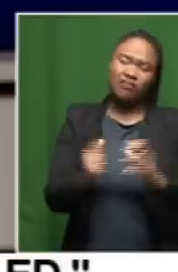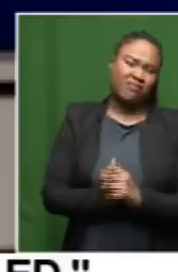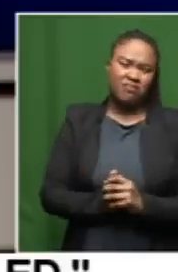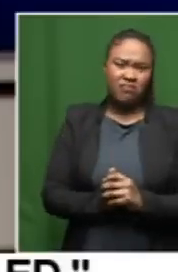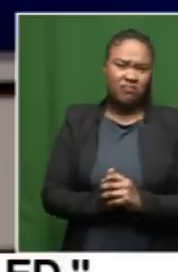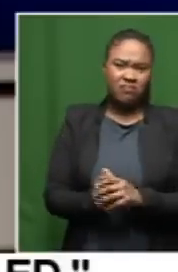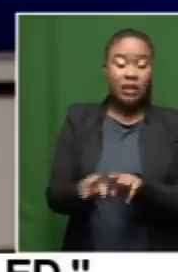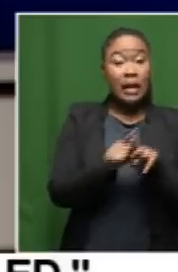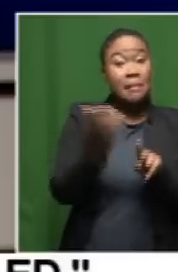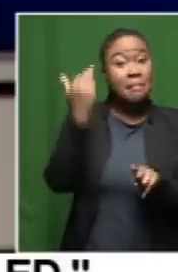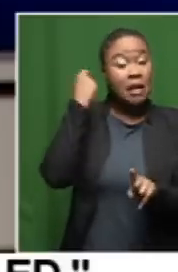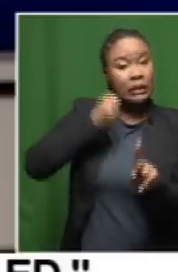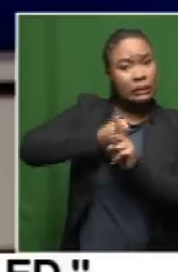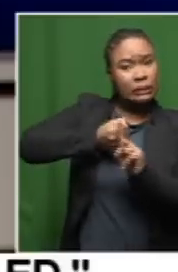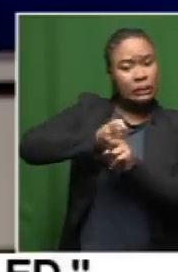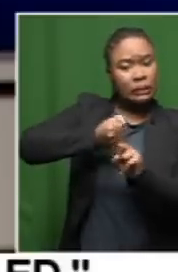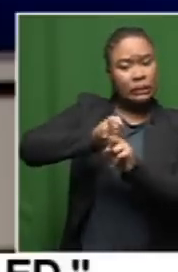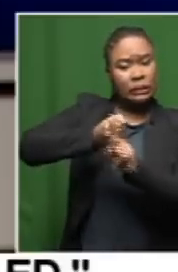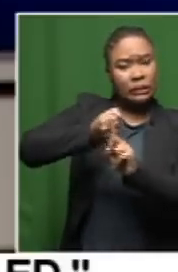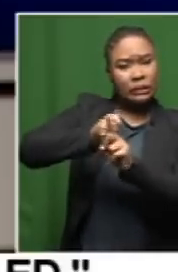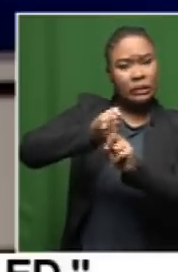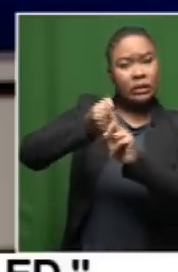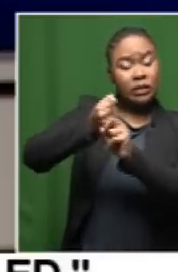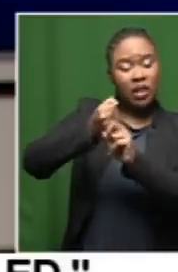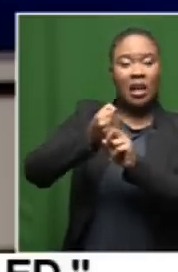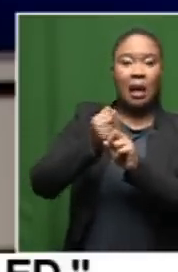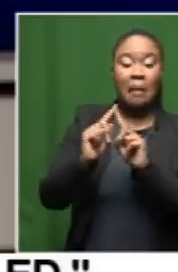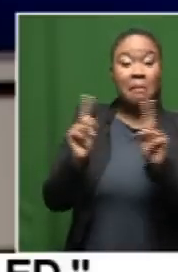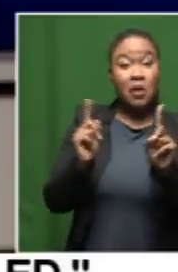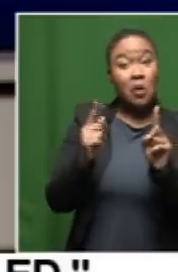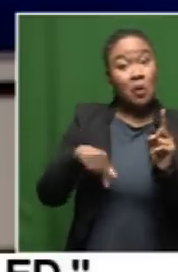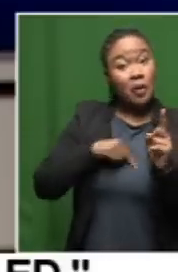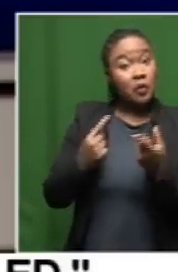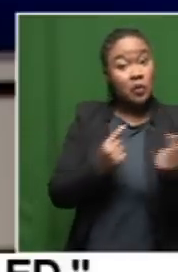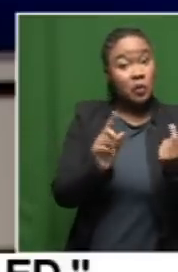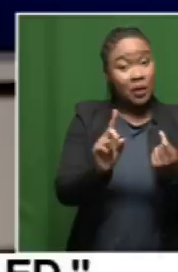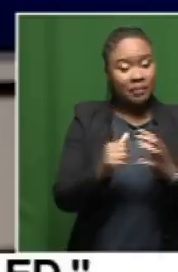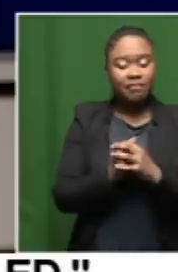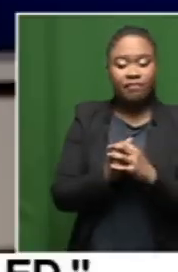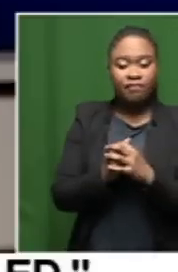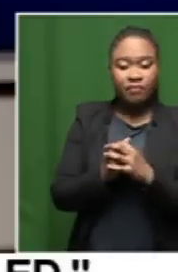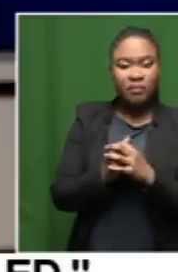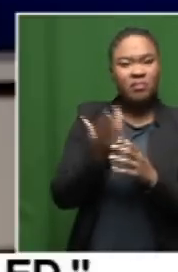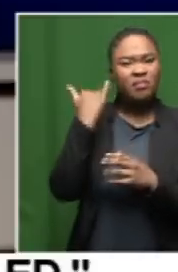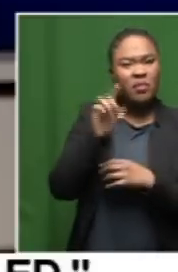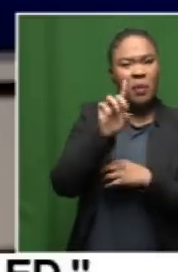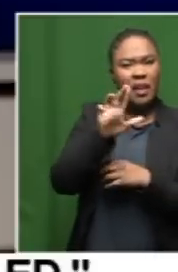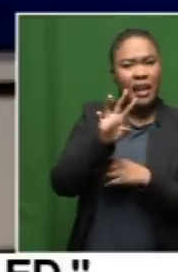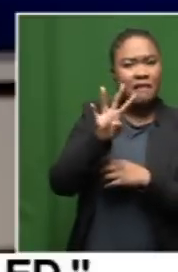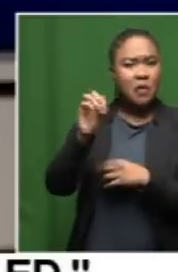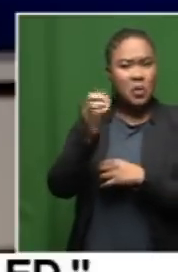were the champions of this matter. We've then contributed immensely, particularly in the